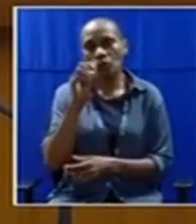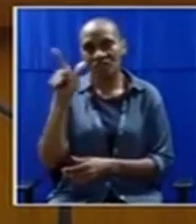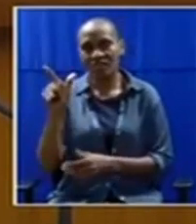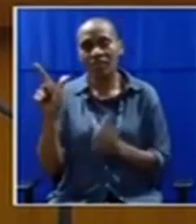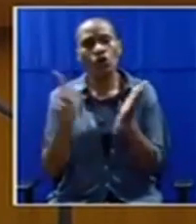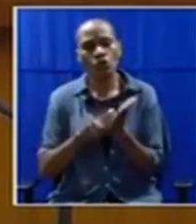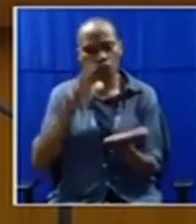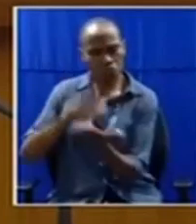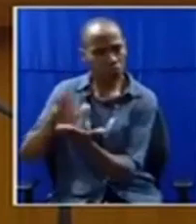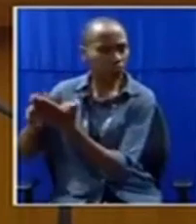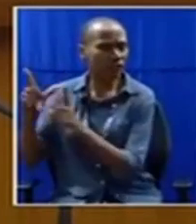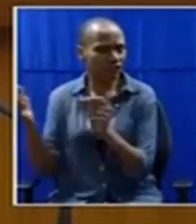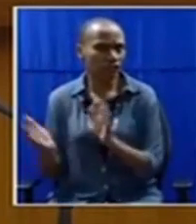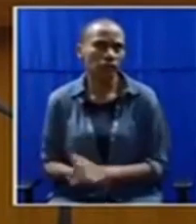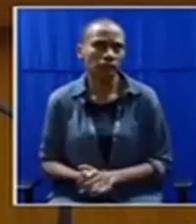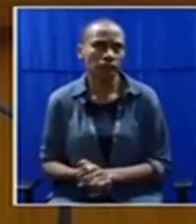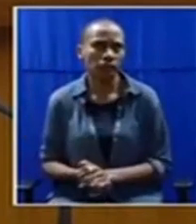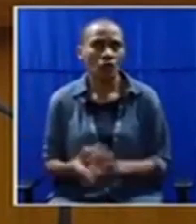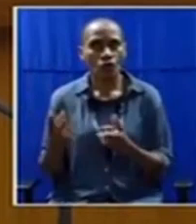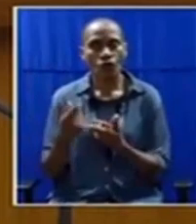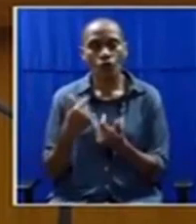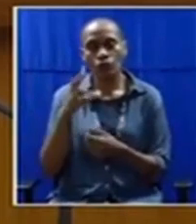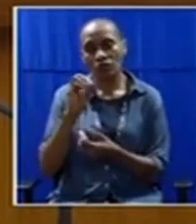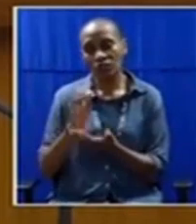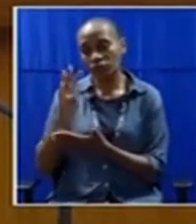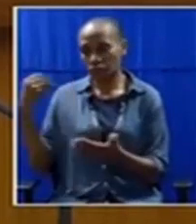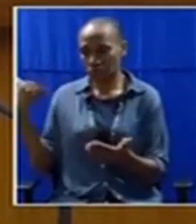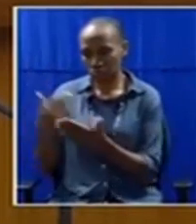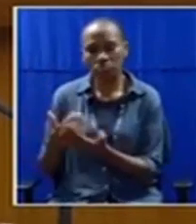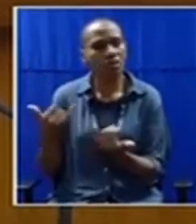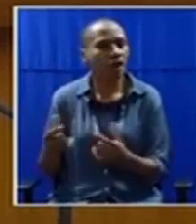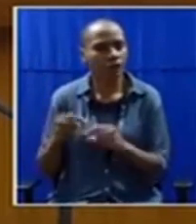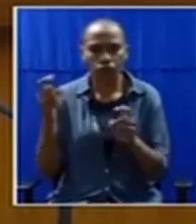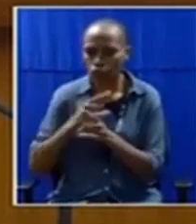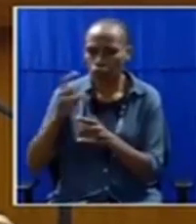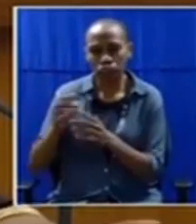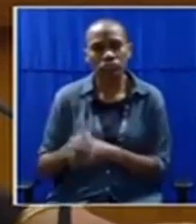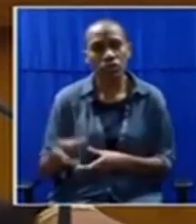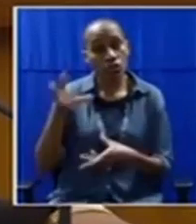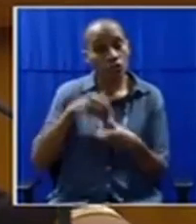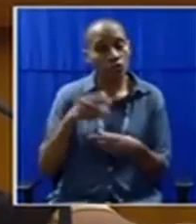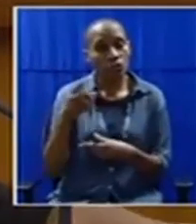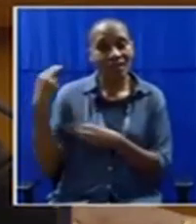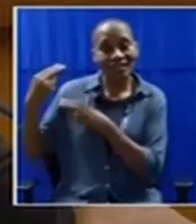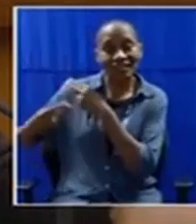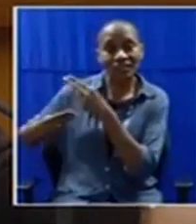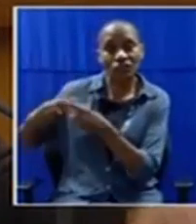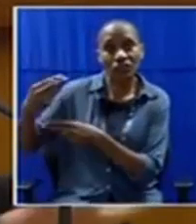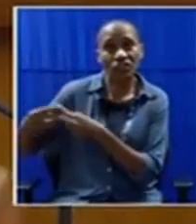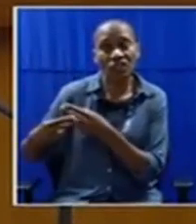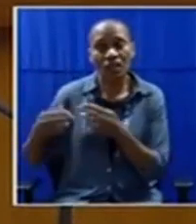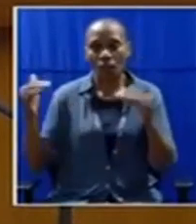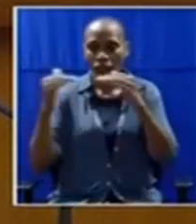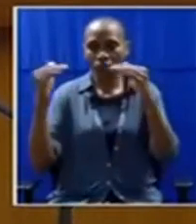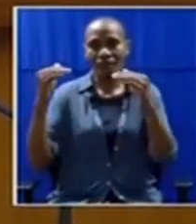of legislations from 2014 to date. Among these is the historic National Minimum